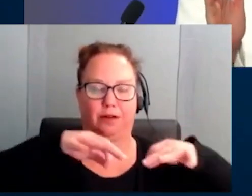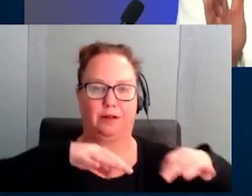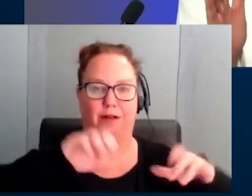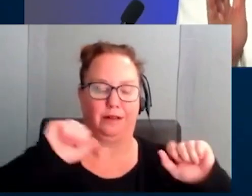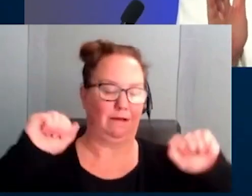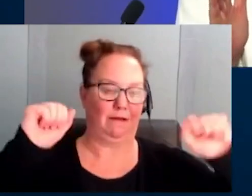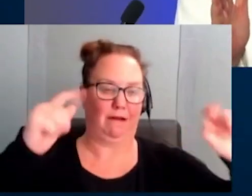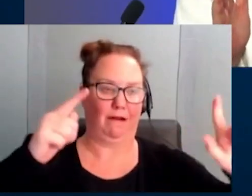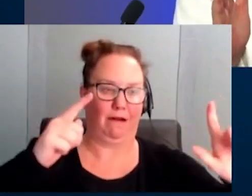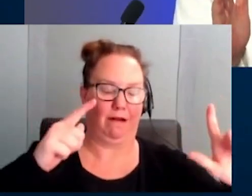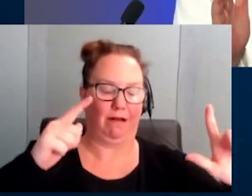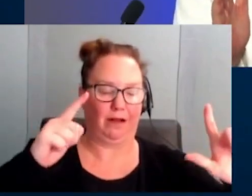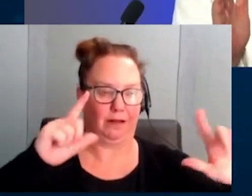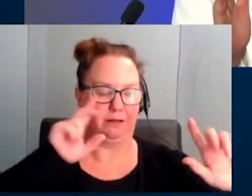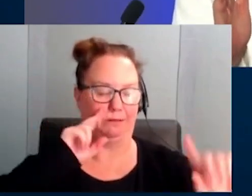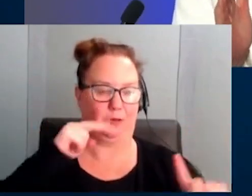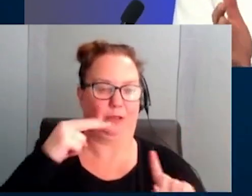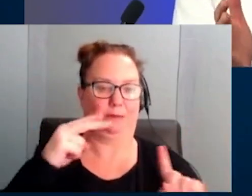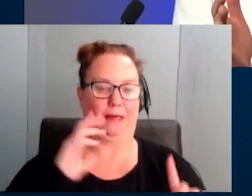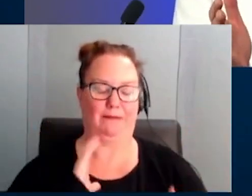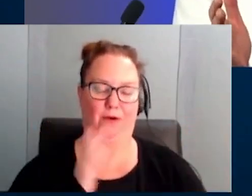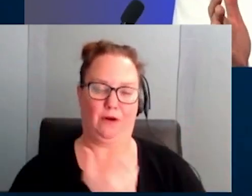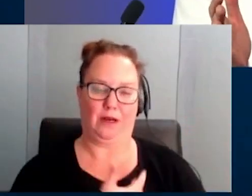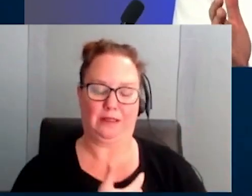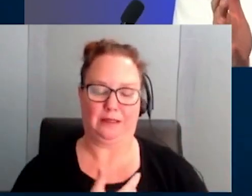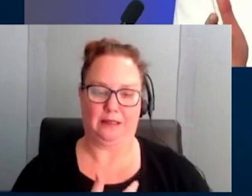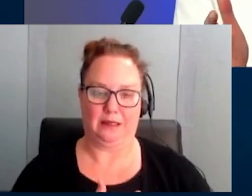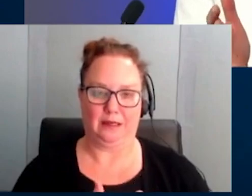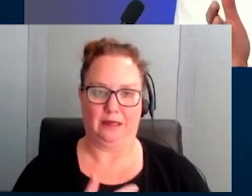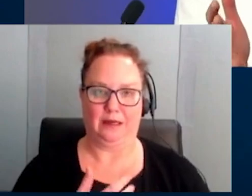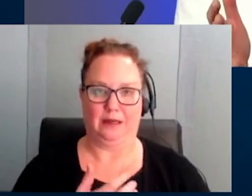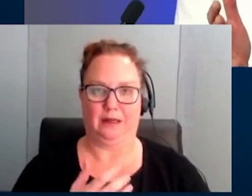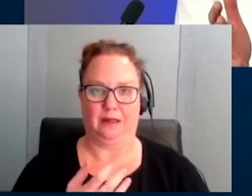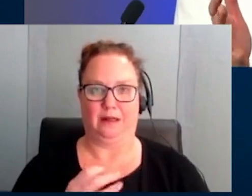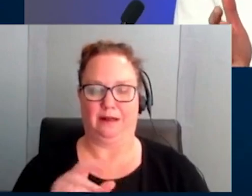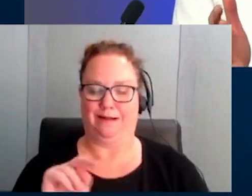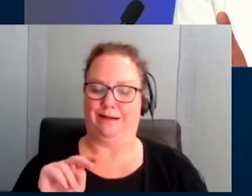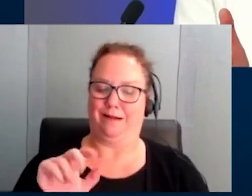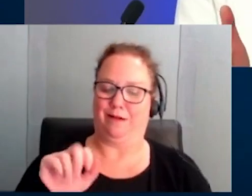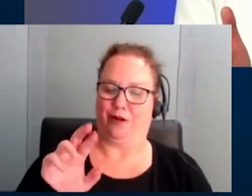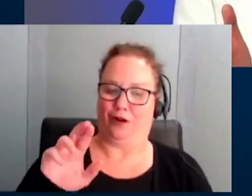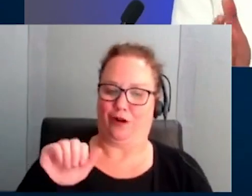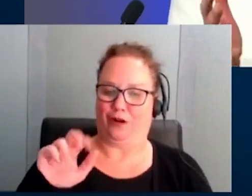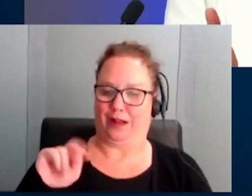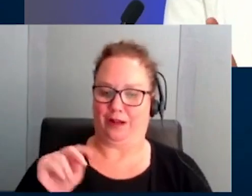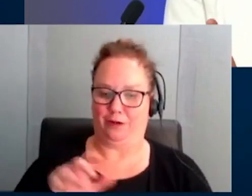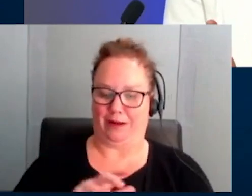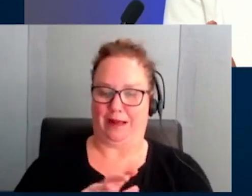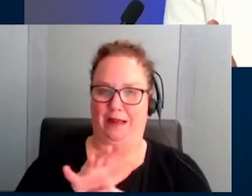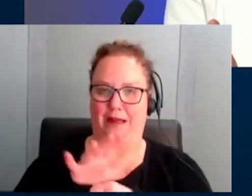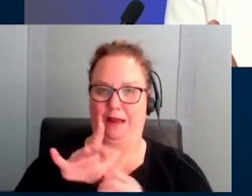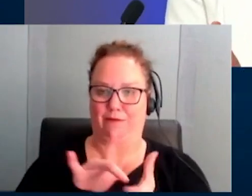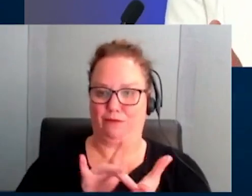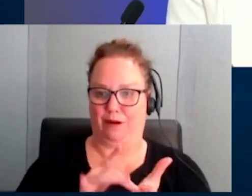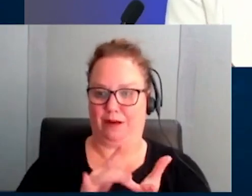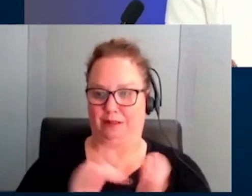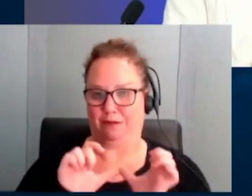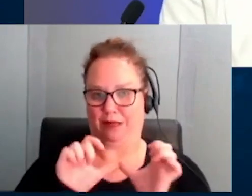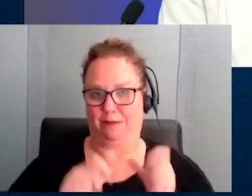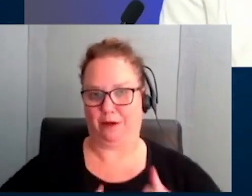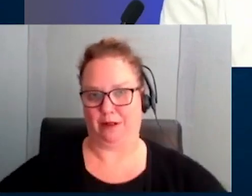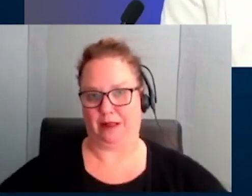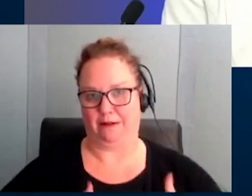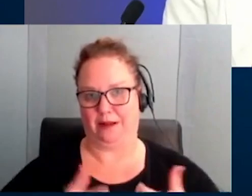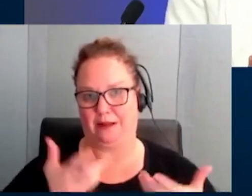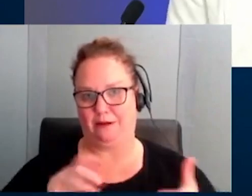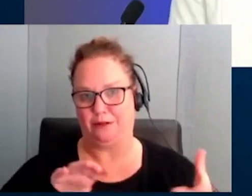into focus. Even getting like a freebie of this Narcan when you buy enough drugs, because why? They want to keep you alive. They don't want you dead. They want